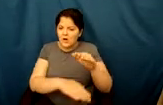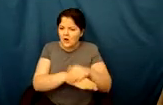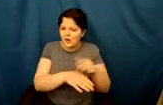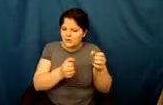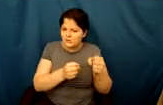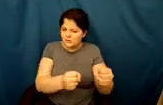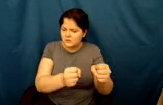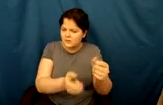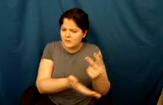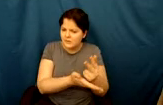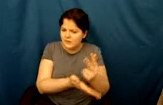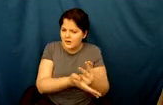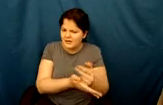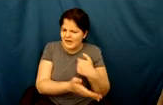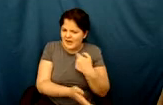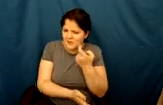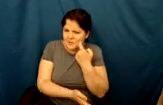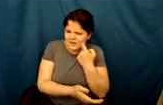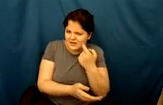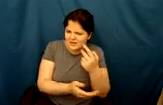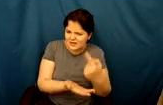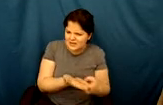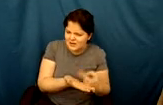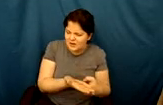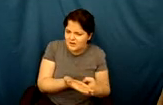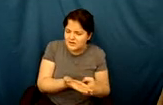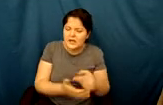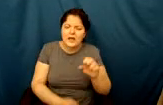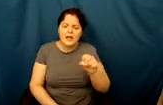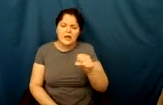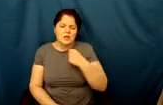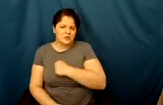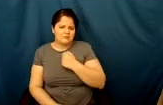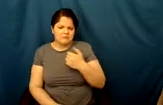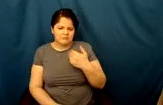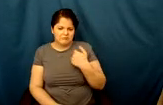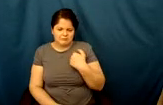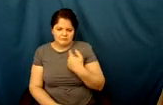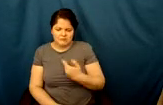parking that I was just talking about? Yeah, sorry, this is Connor here.